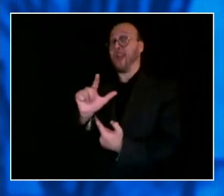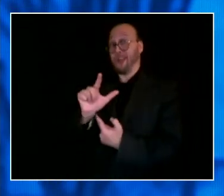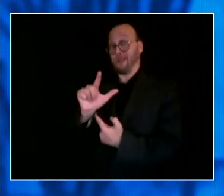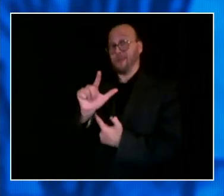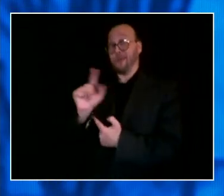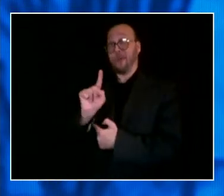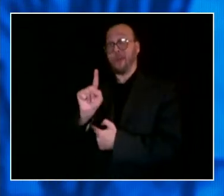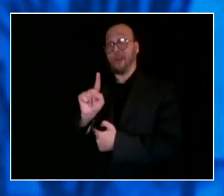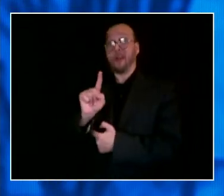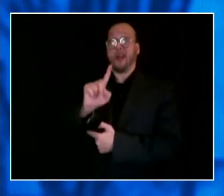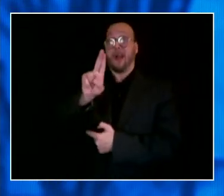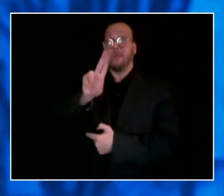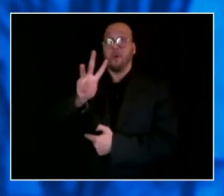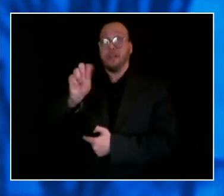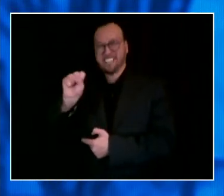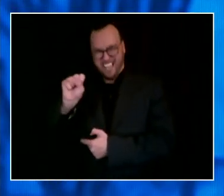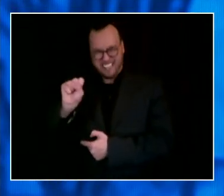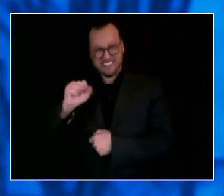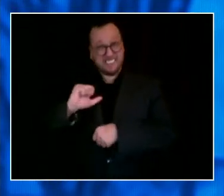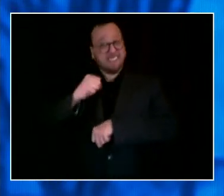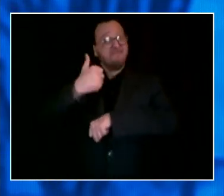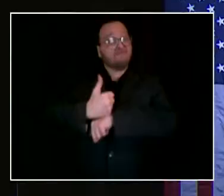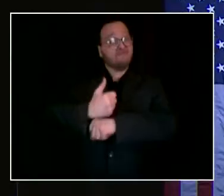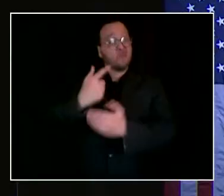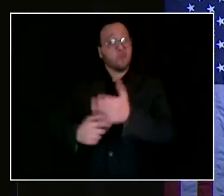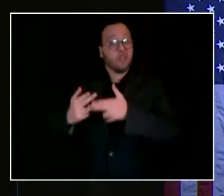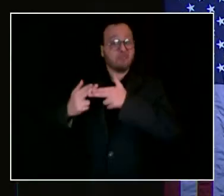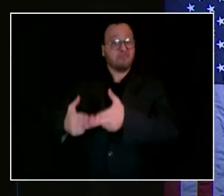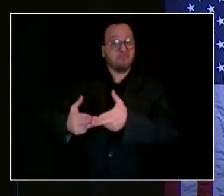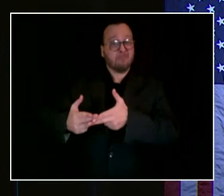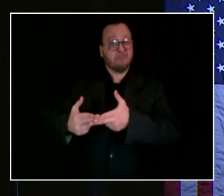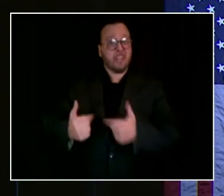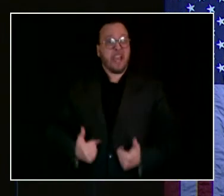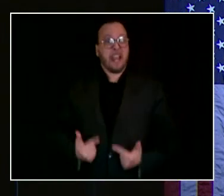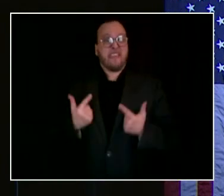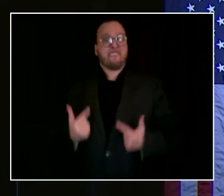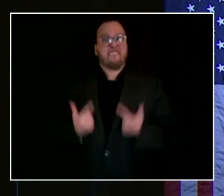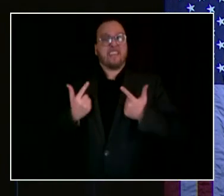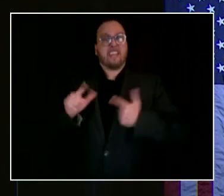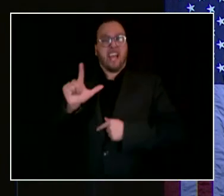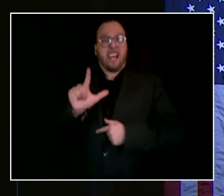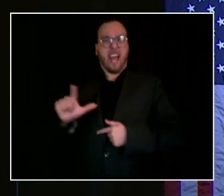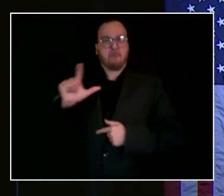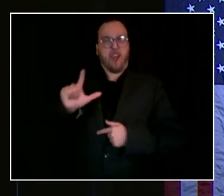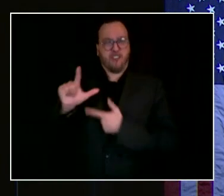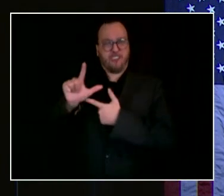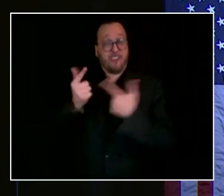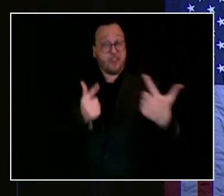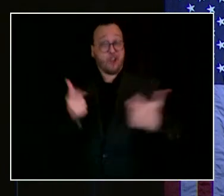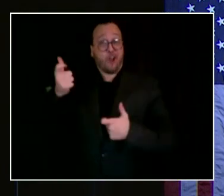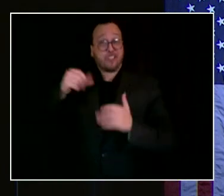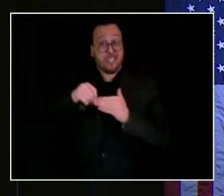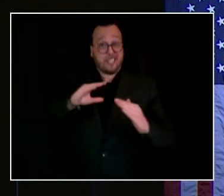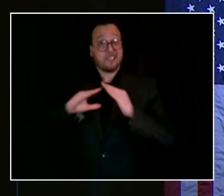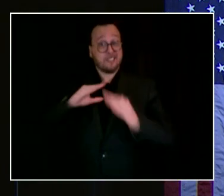Upper West Side, creating what is known as Living Library, the largest in city history. We will also roll